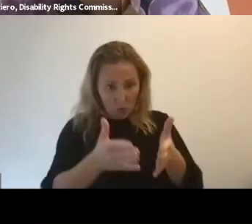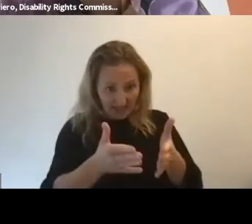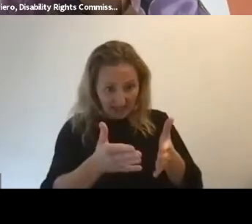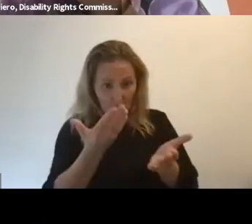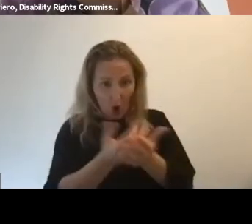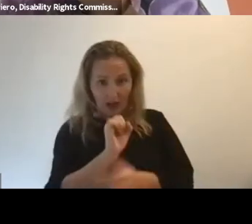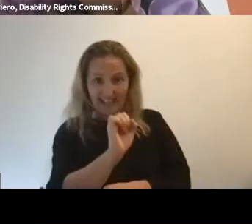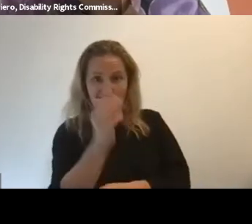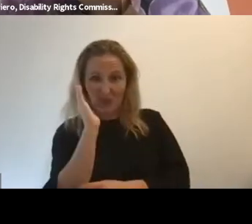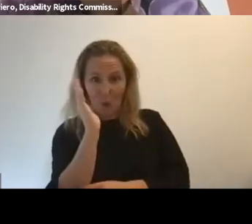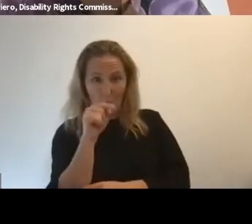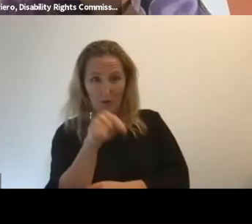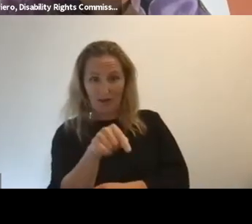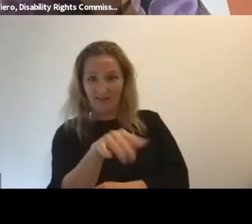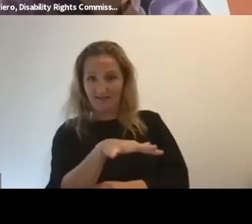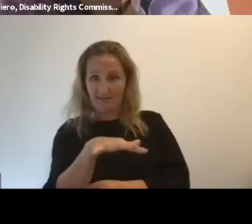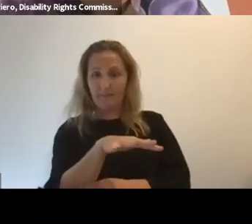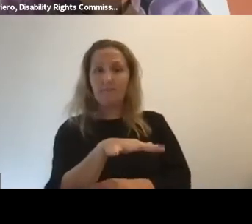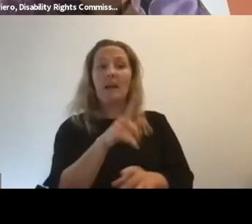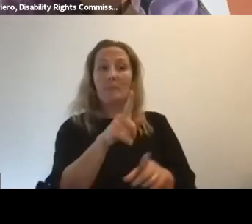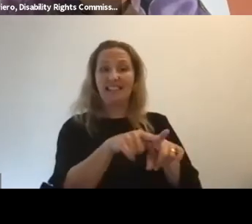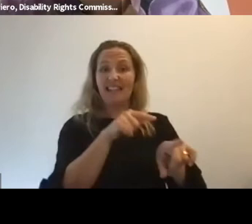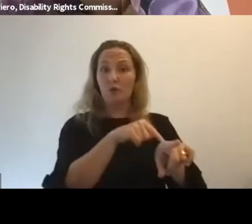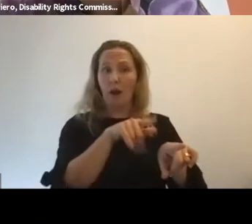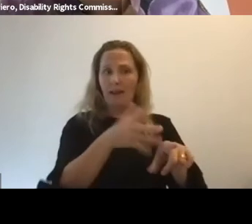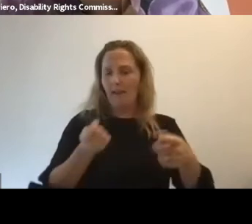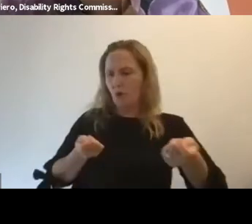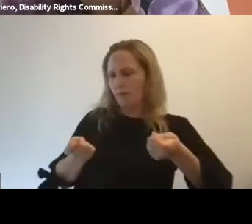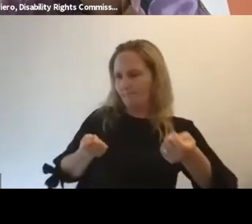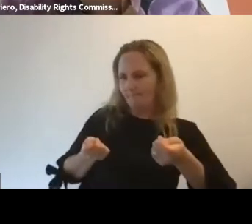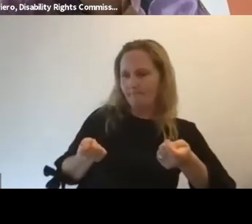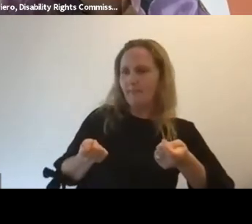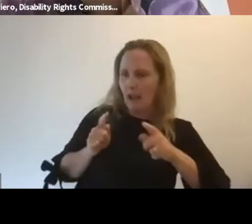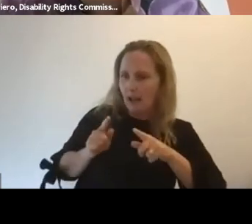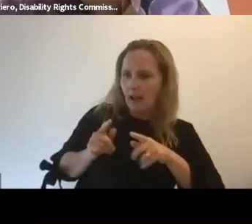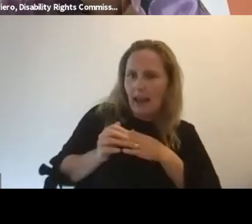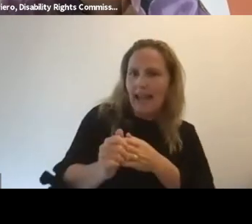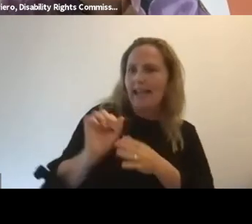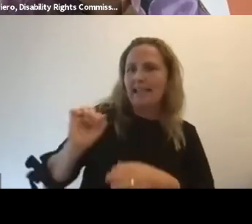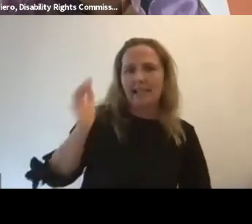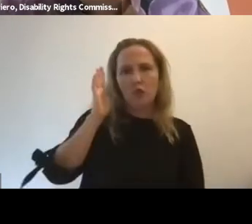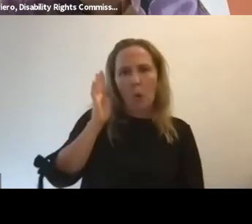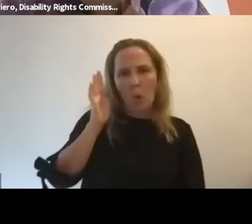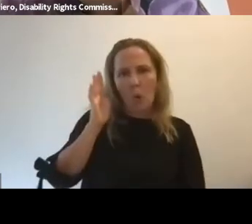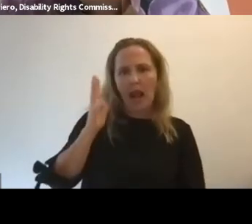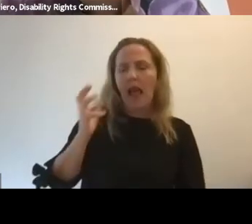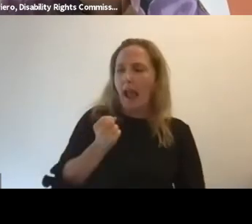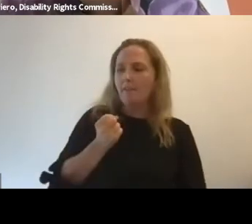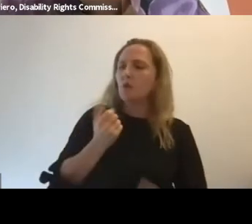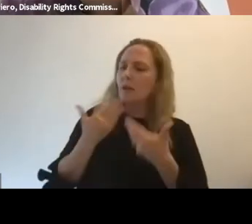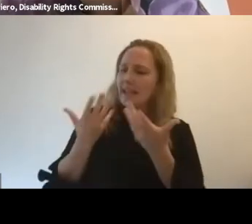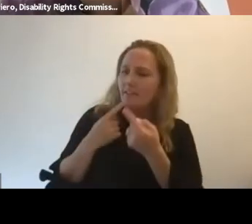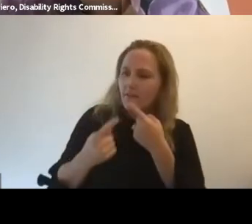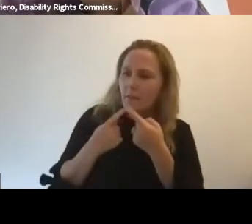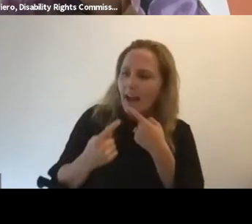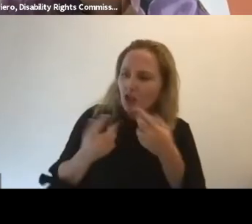time, try and help his school community feel safe, feel informed, feel like they could do what they could.